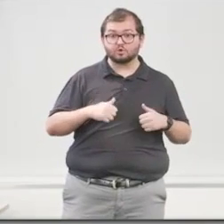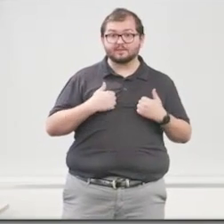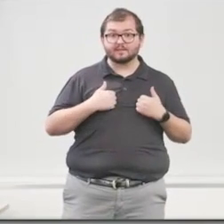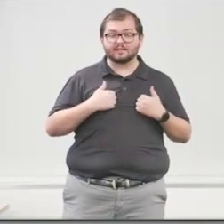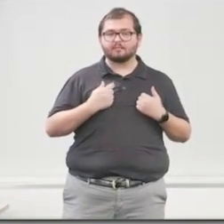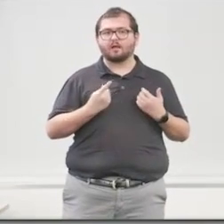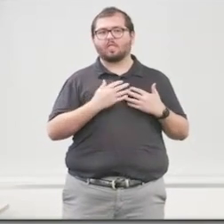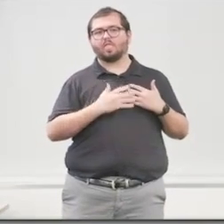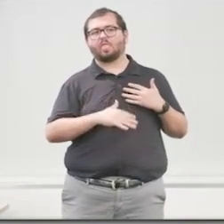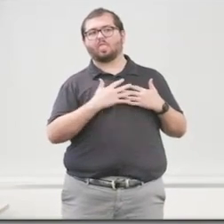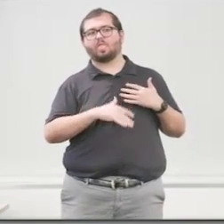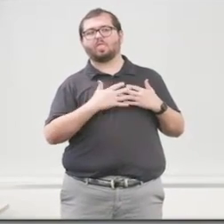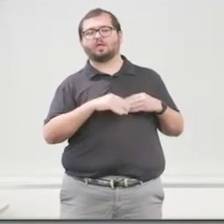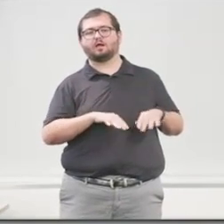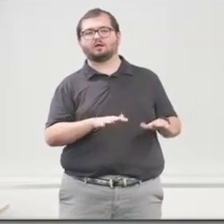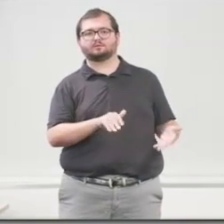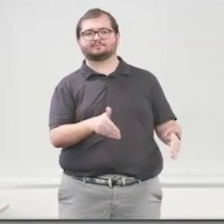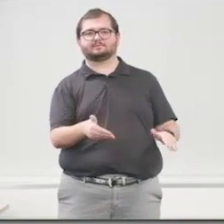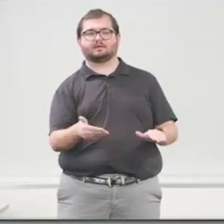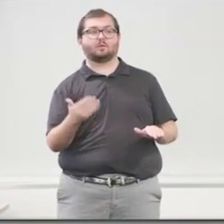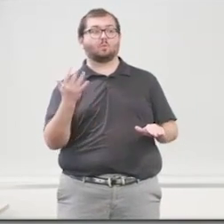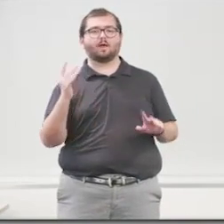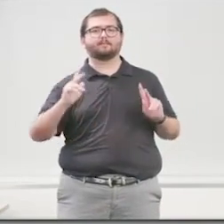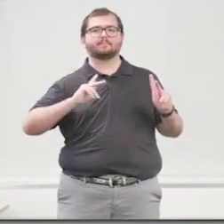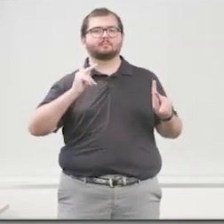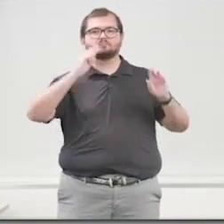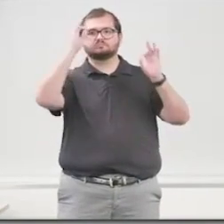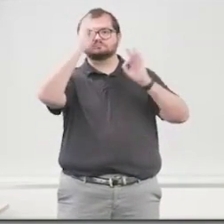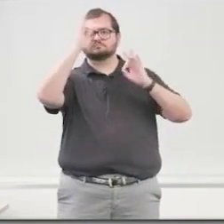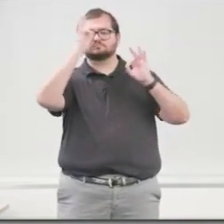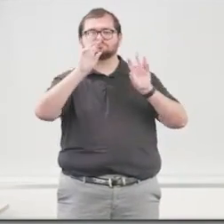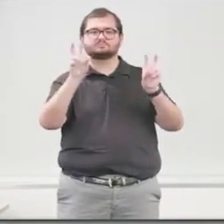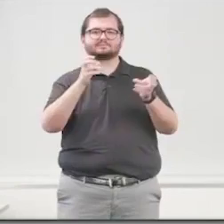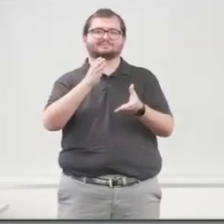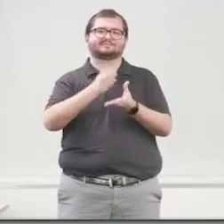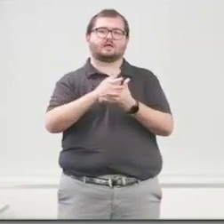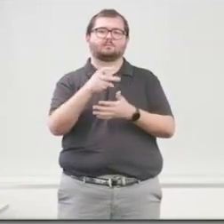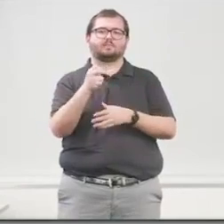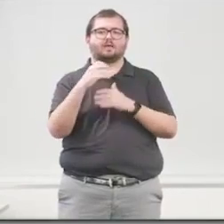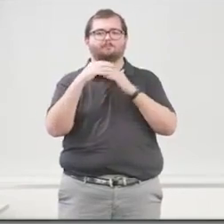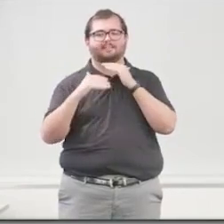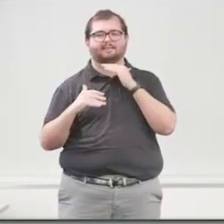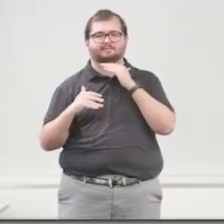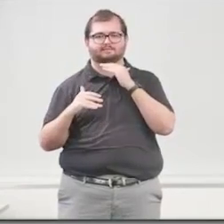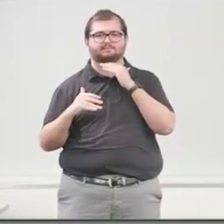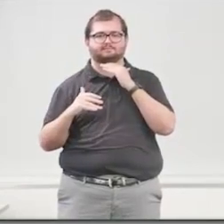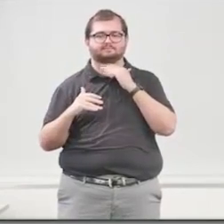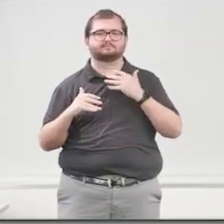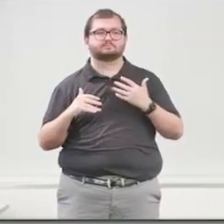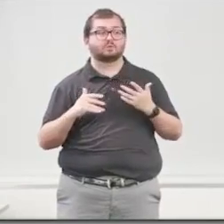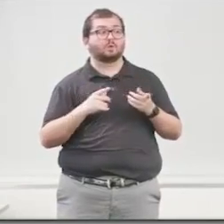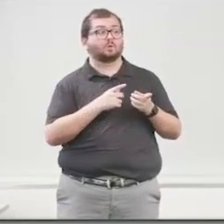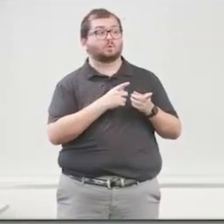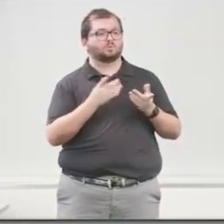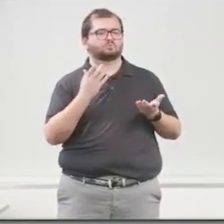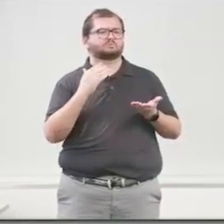bled out because people didn't understand concepts like stop the bleed. So I guess some of you will be very familiar with